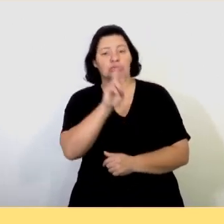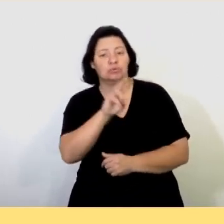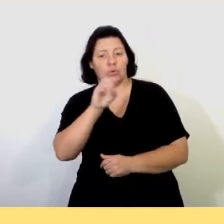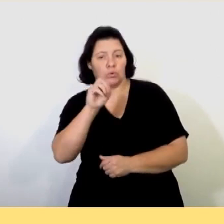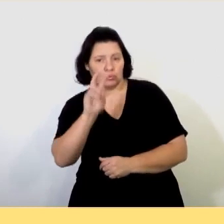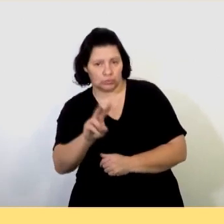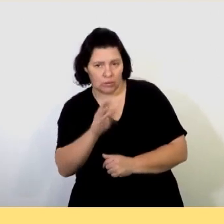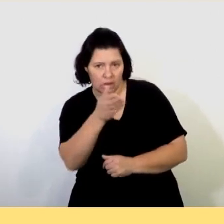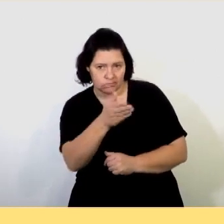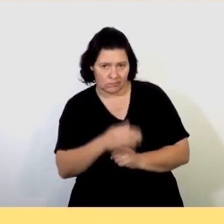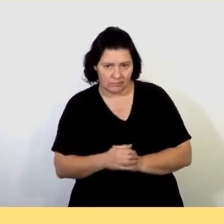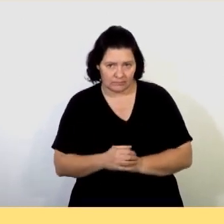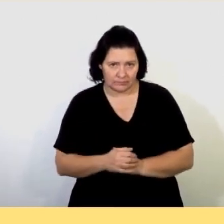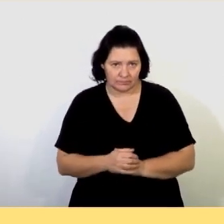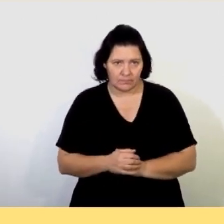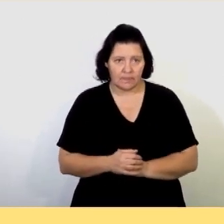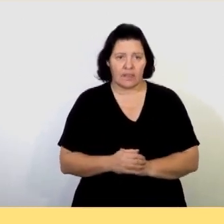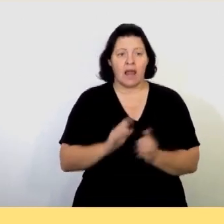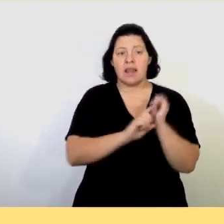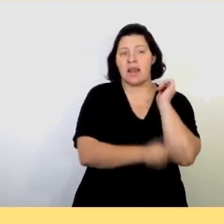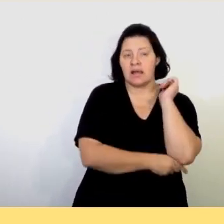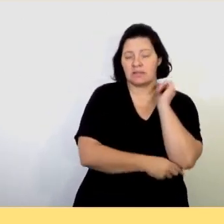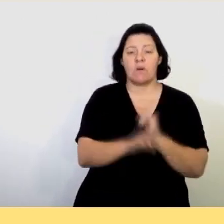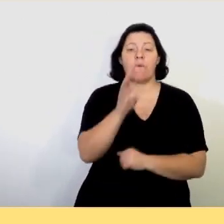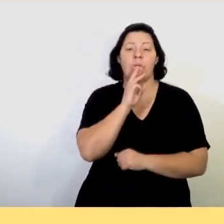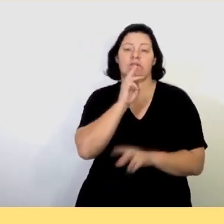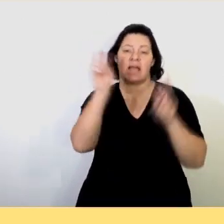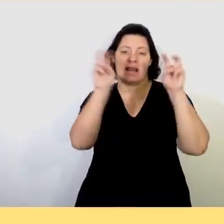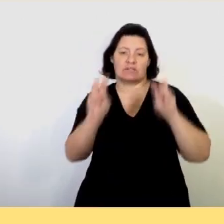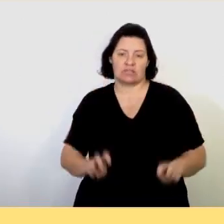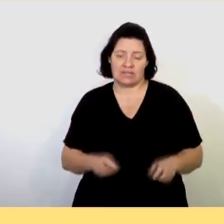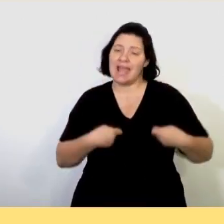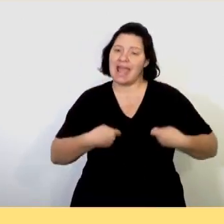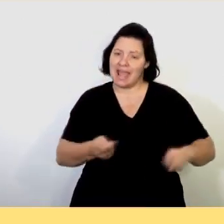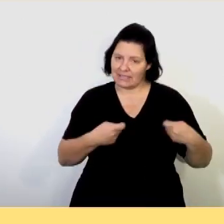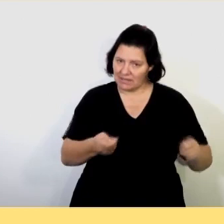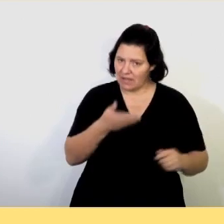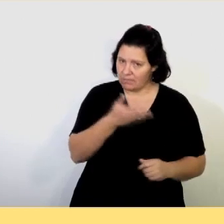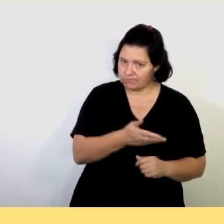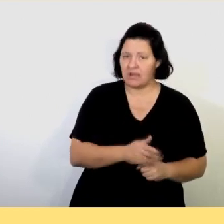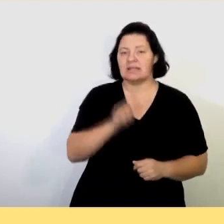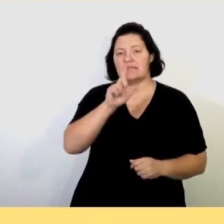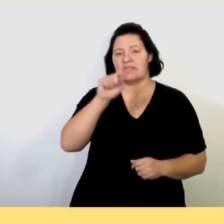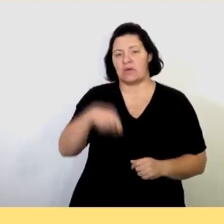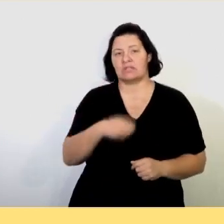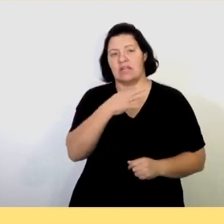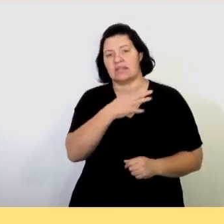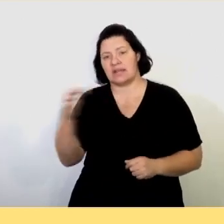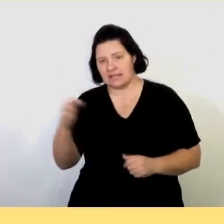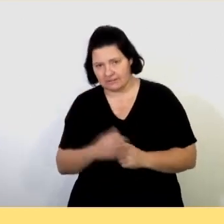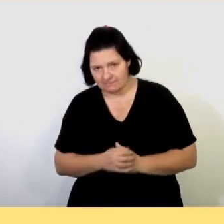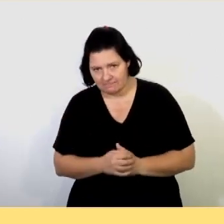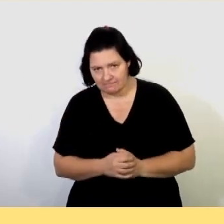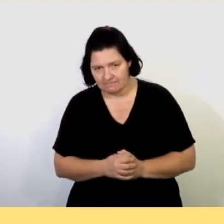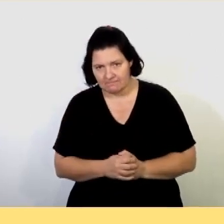is also an expense. There it is, 202. And lastly, it is my water and electricity,